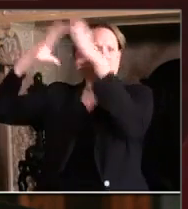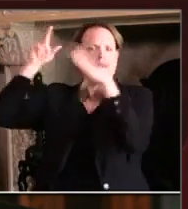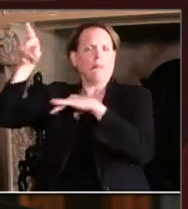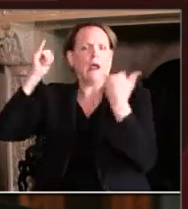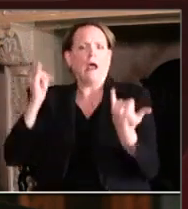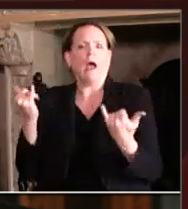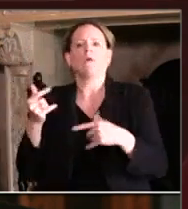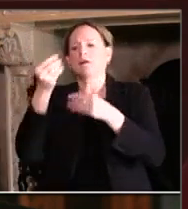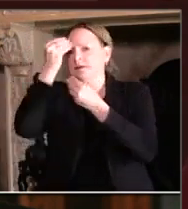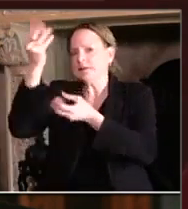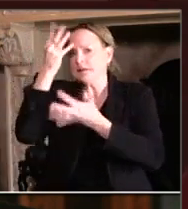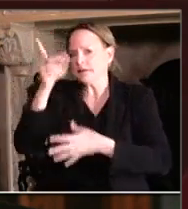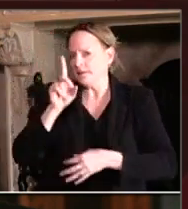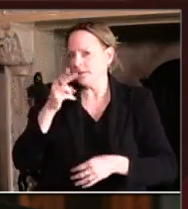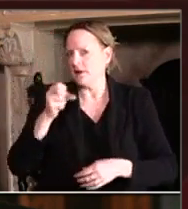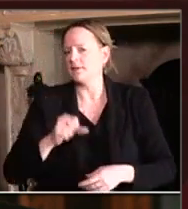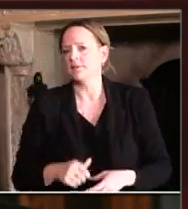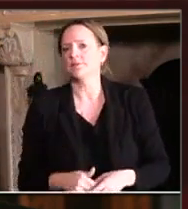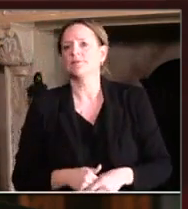have